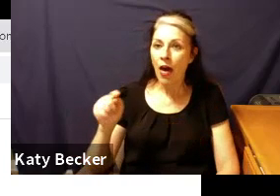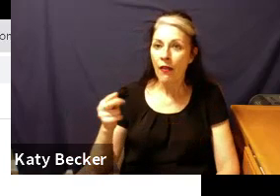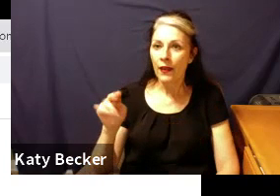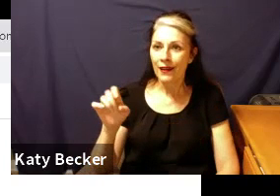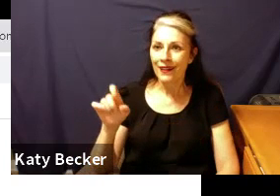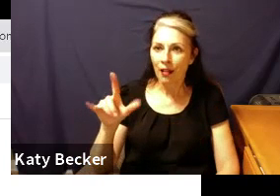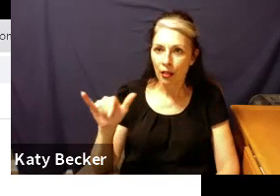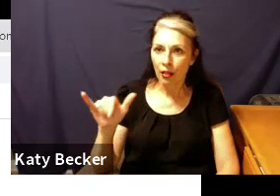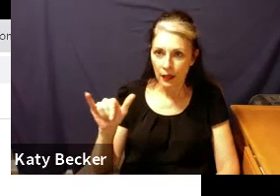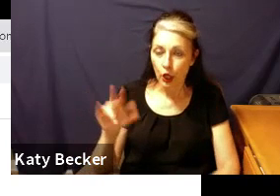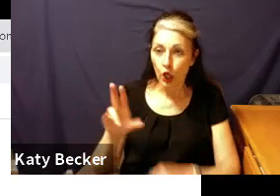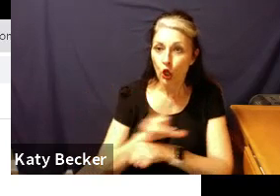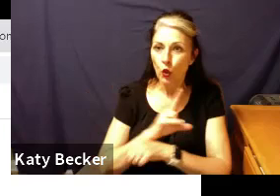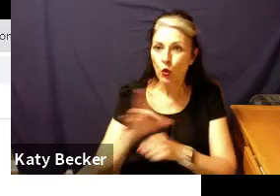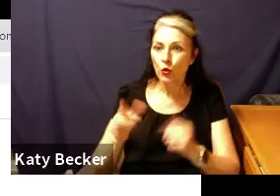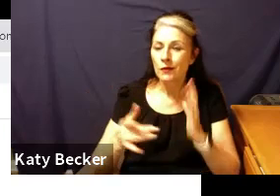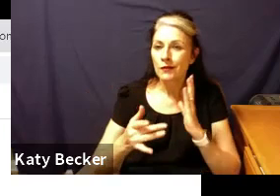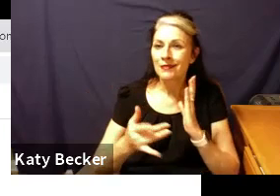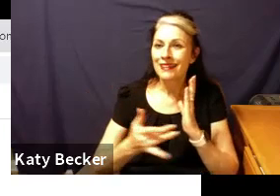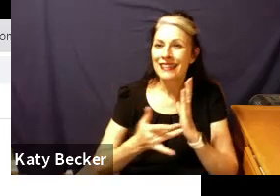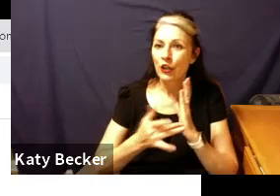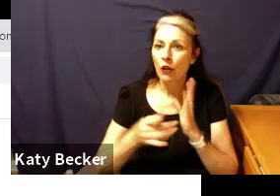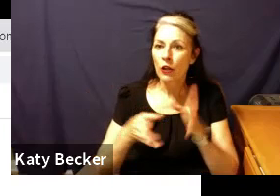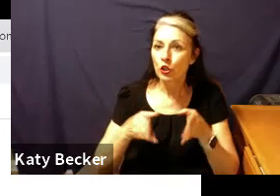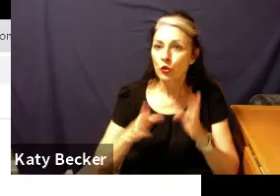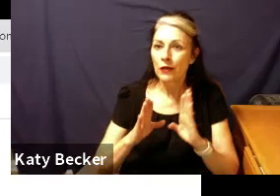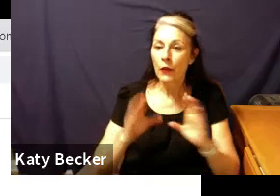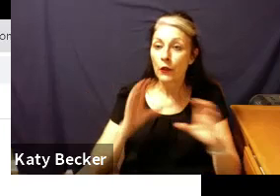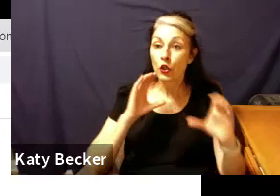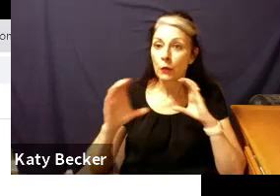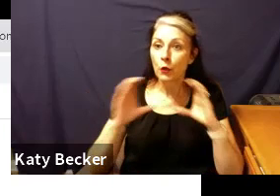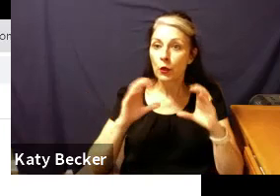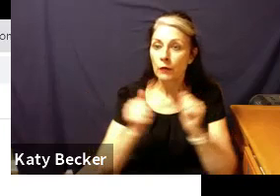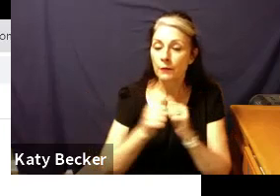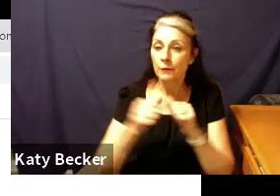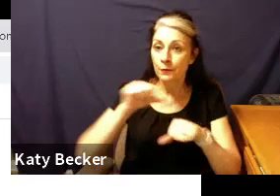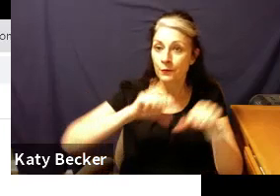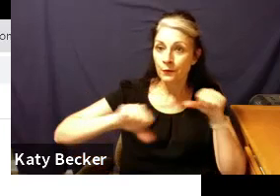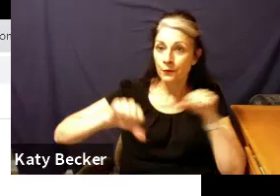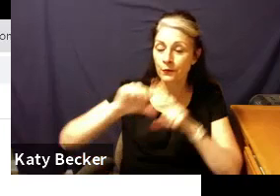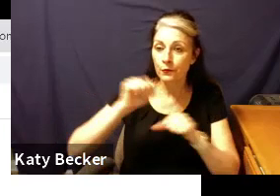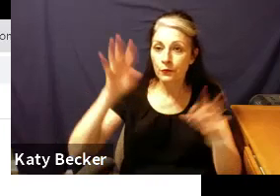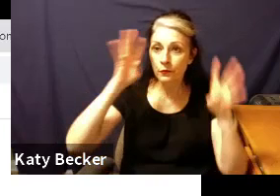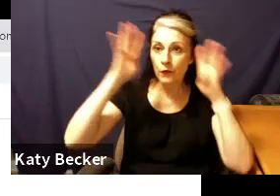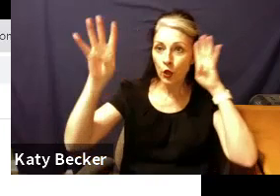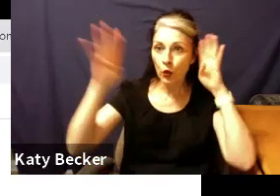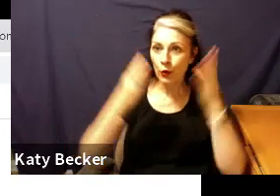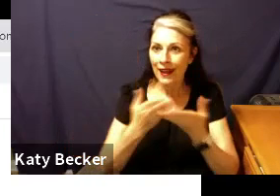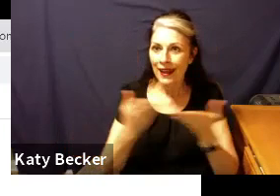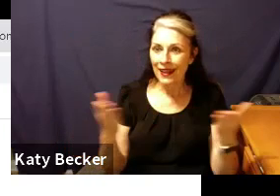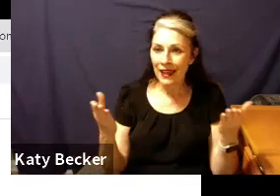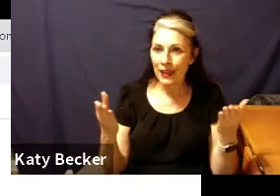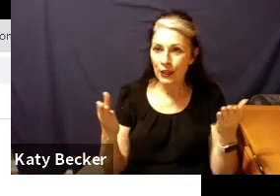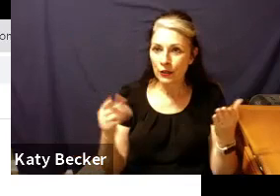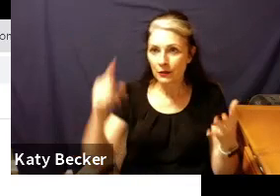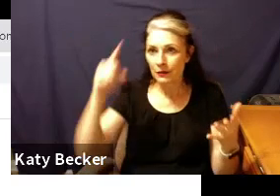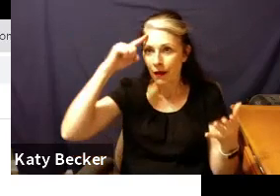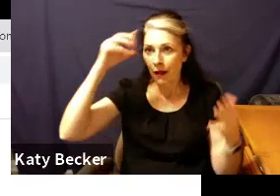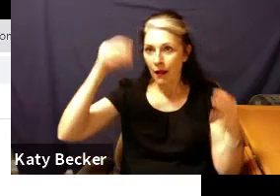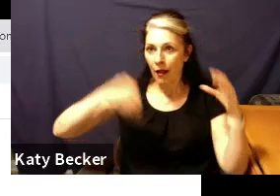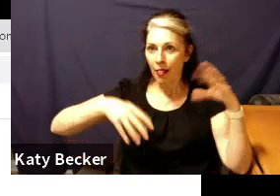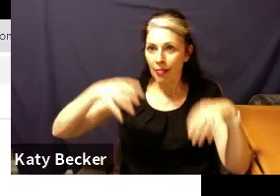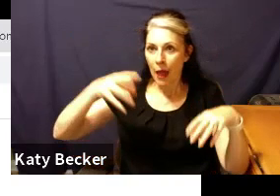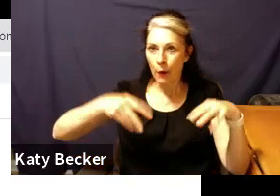and technology to allow them to communicate with each other, to create things, and to collaborate with each